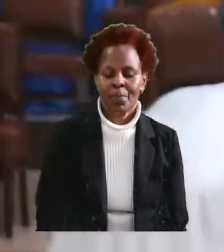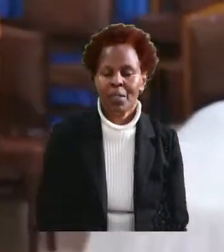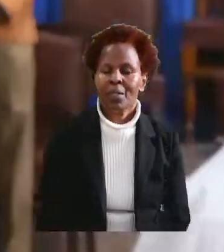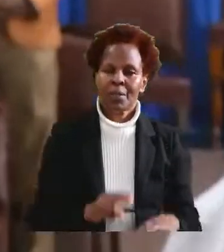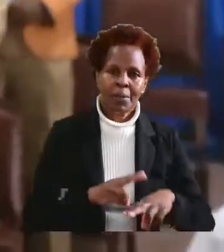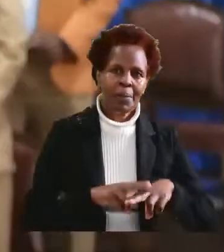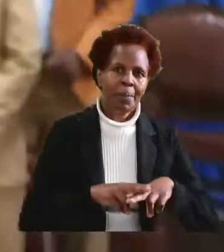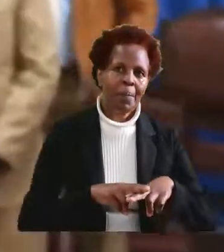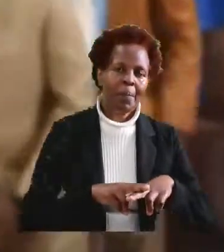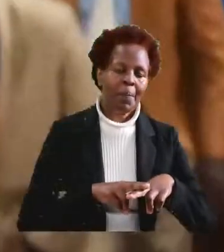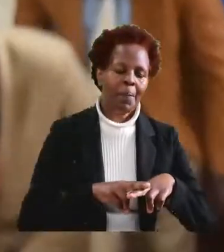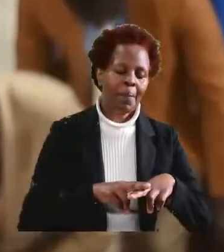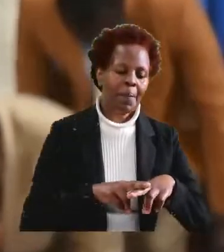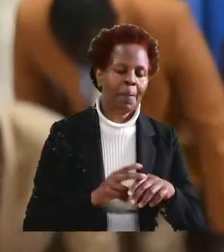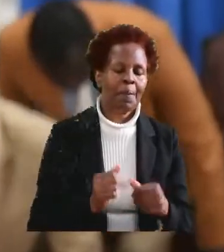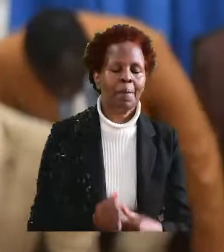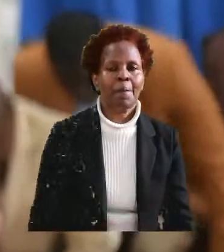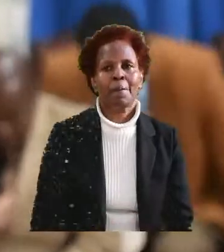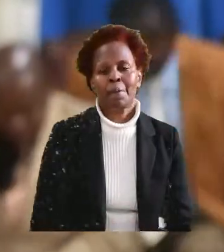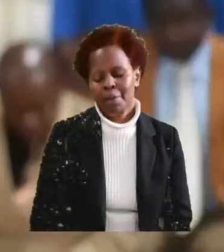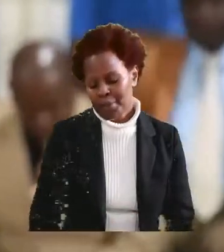Let's be seated.